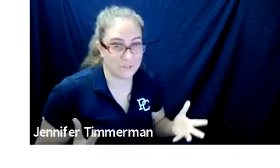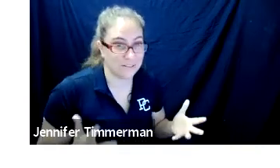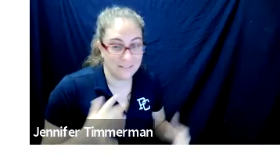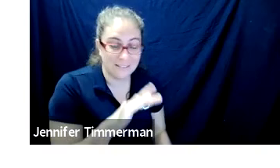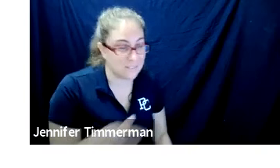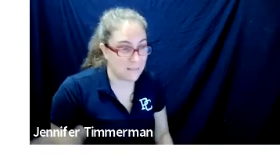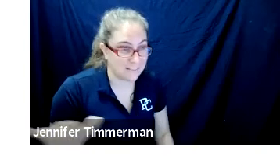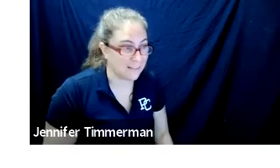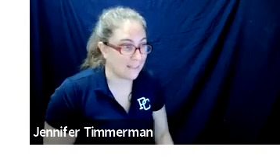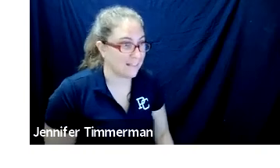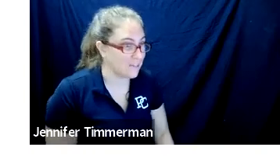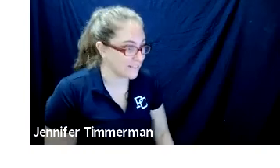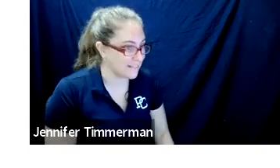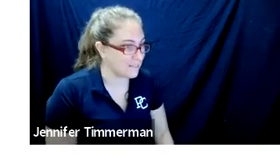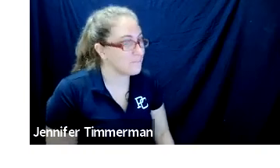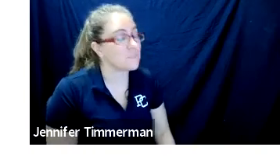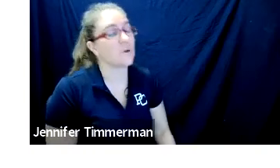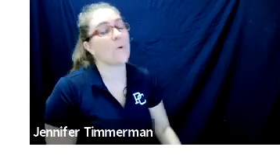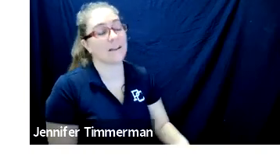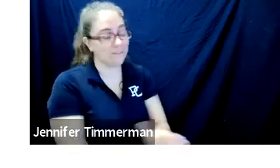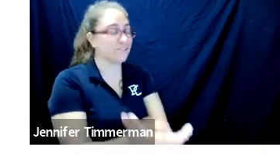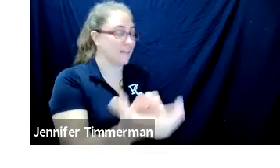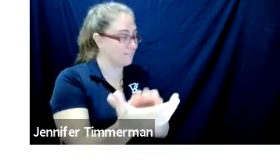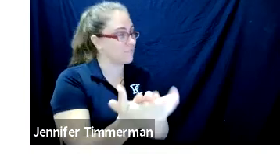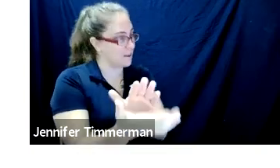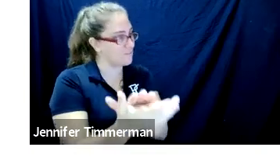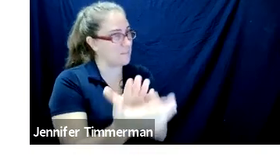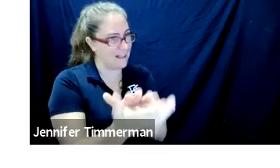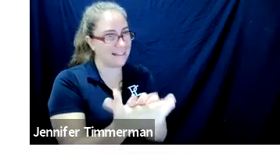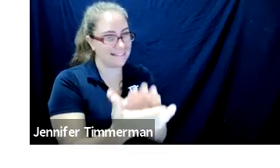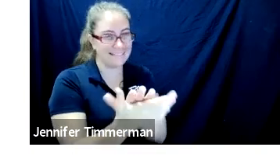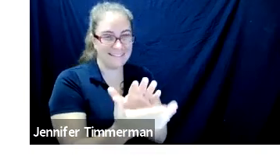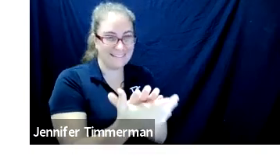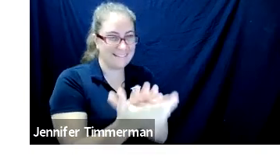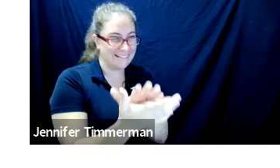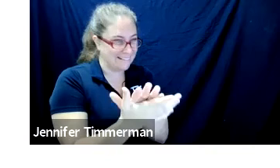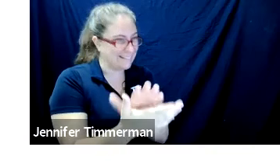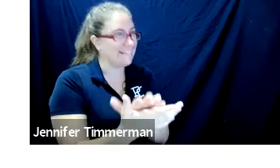totally different spelling and letter system. So give yourselves a round of applause.